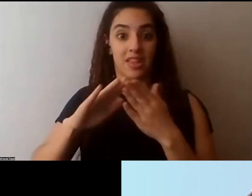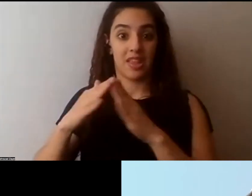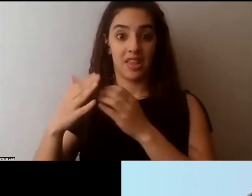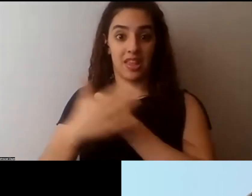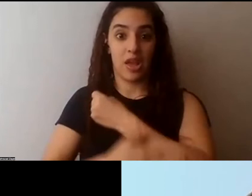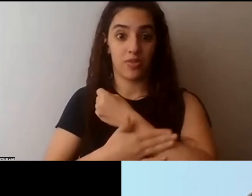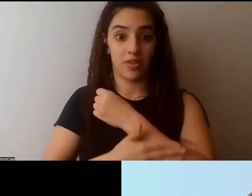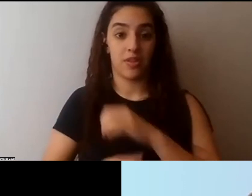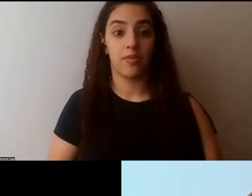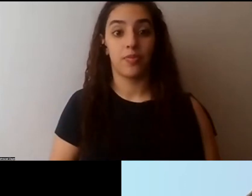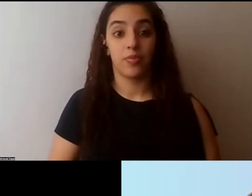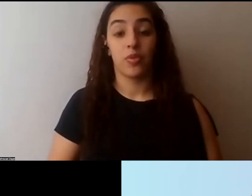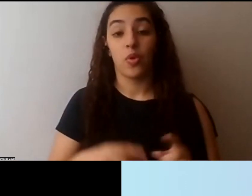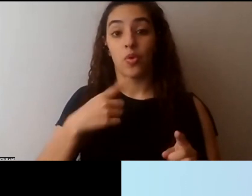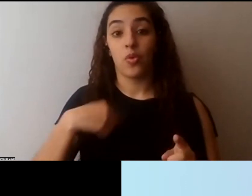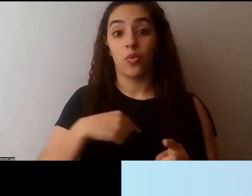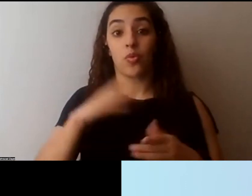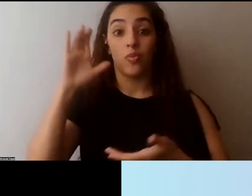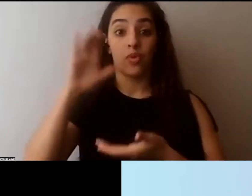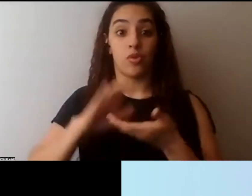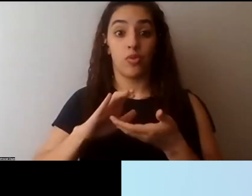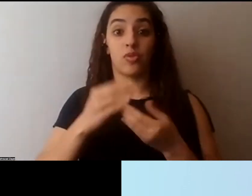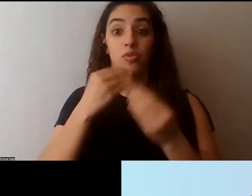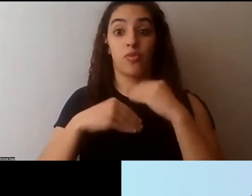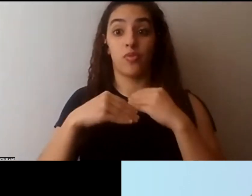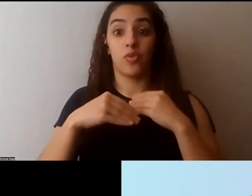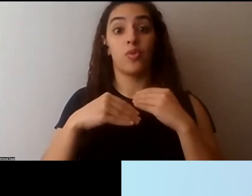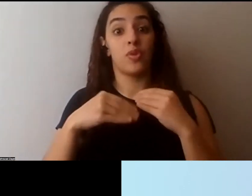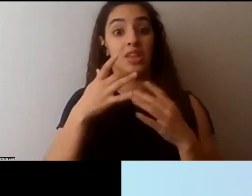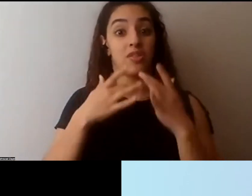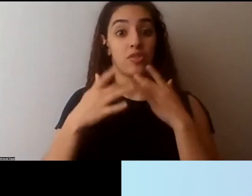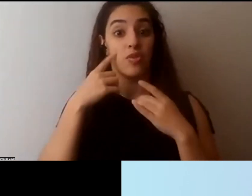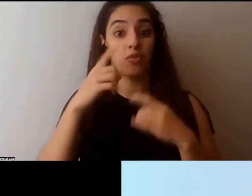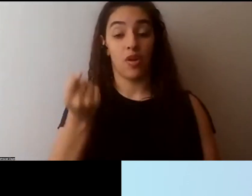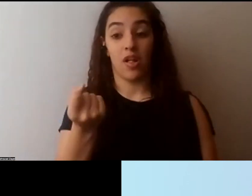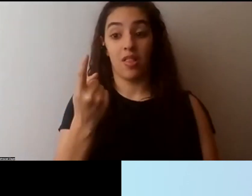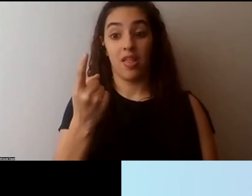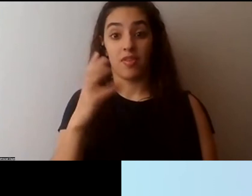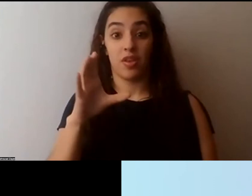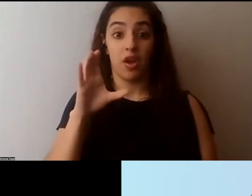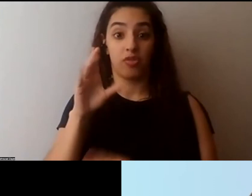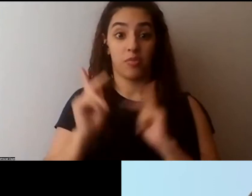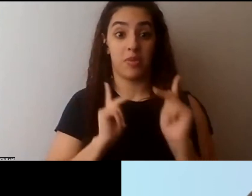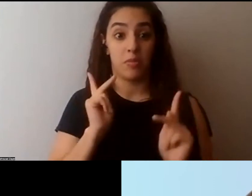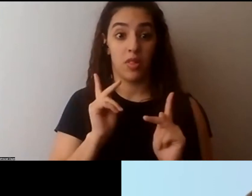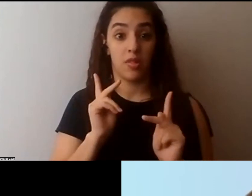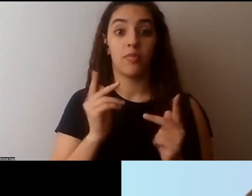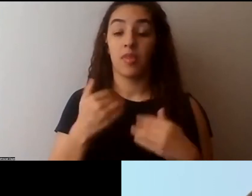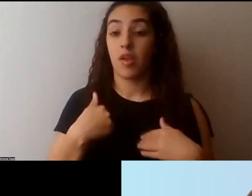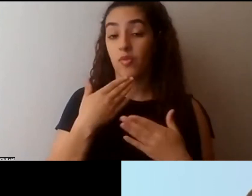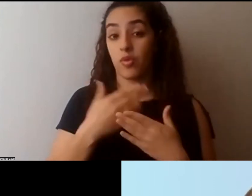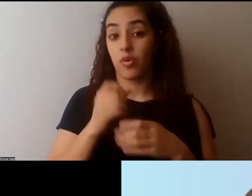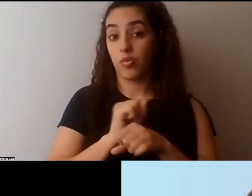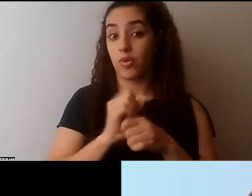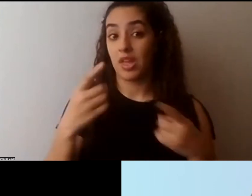food insecurity for 1,100 people. There's some good active work going on. Now let's hear again from Dr.